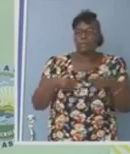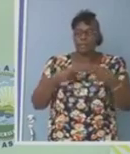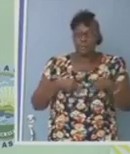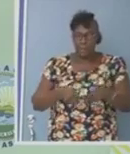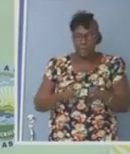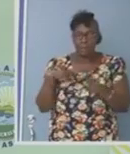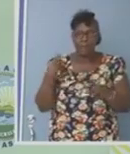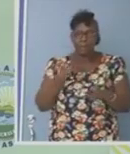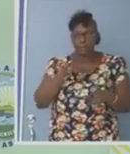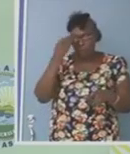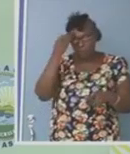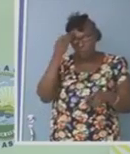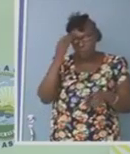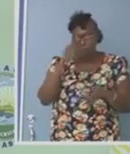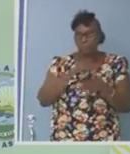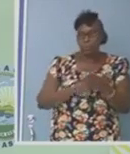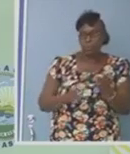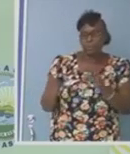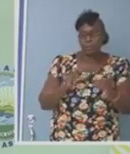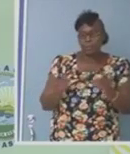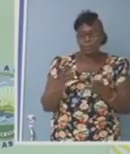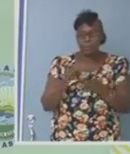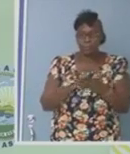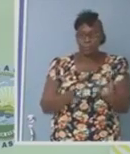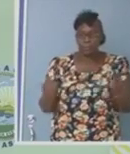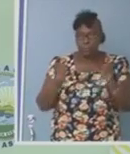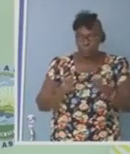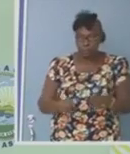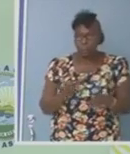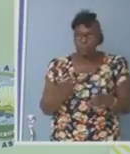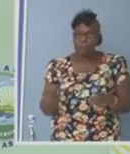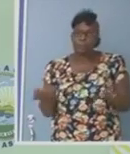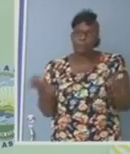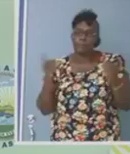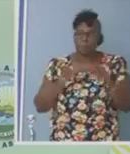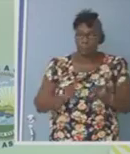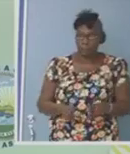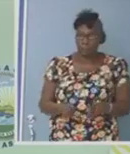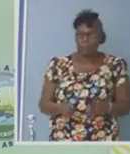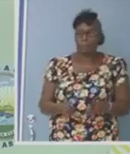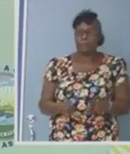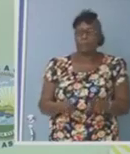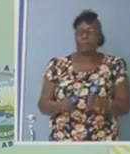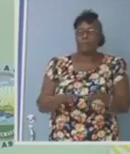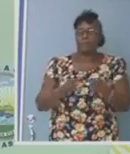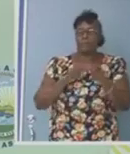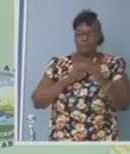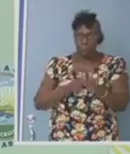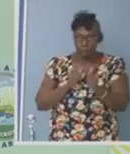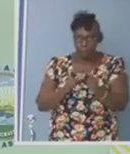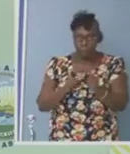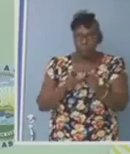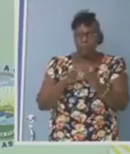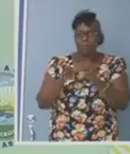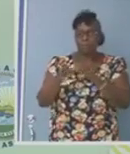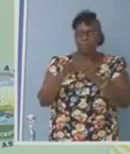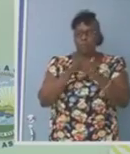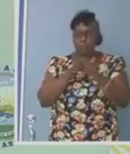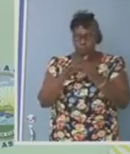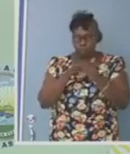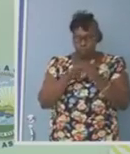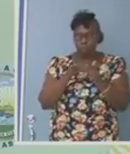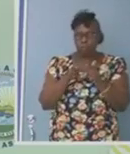as to the implications of not following the rules and regulations as would have articulated in